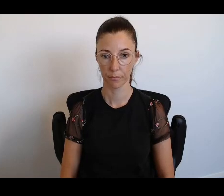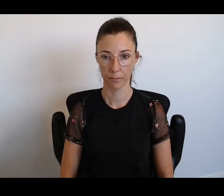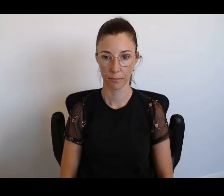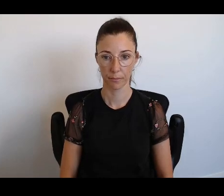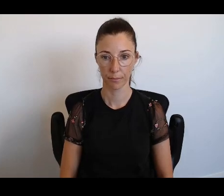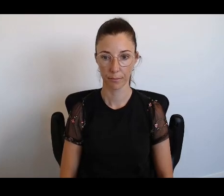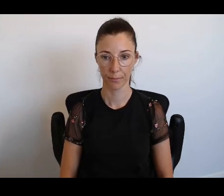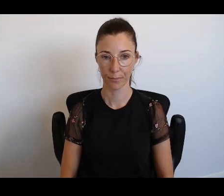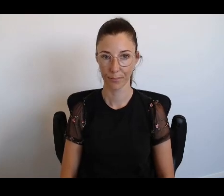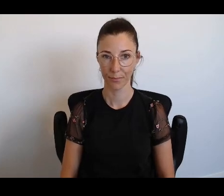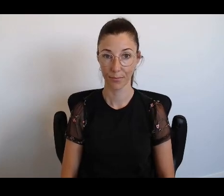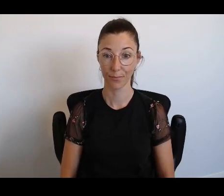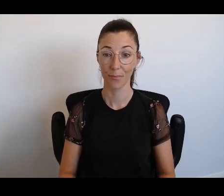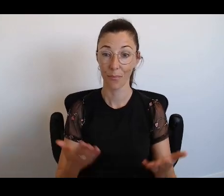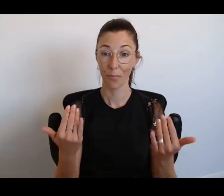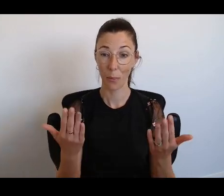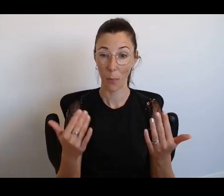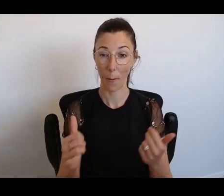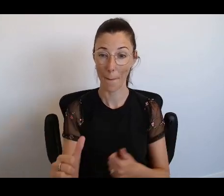Welcome back into the theatre.